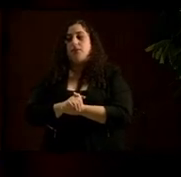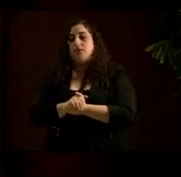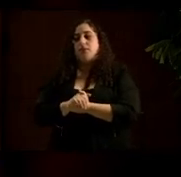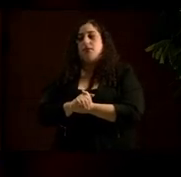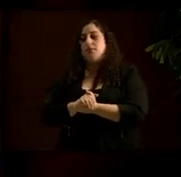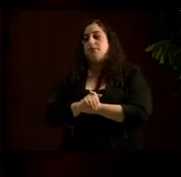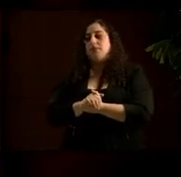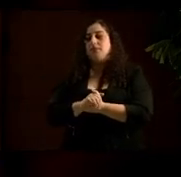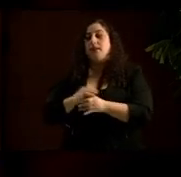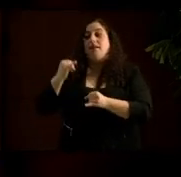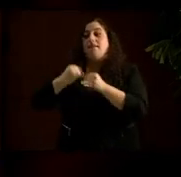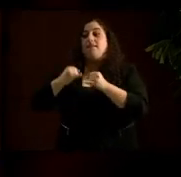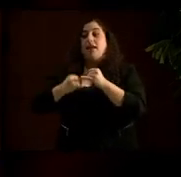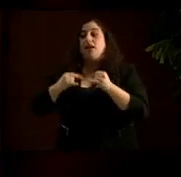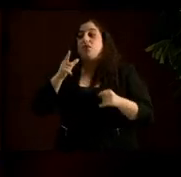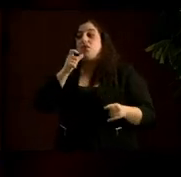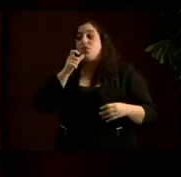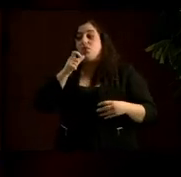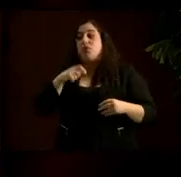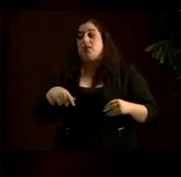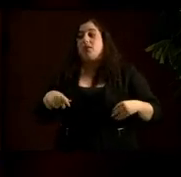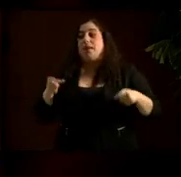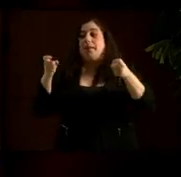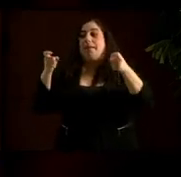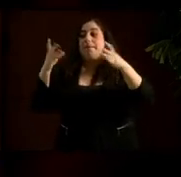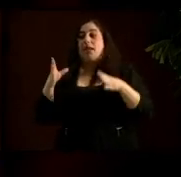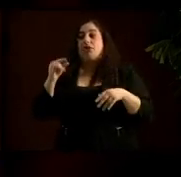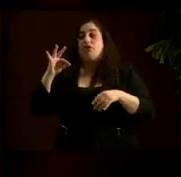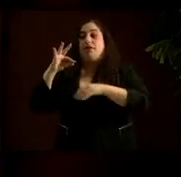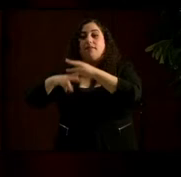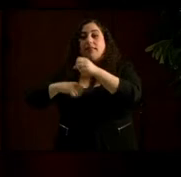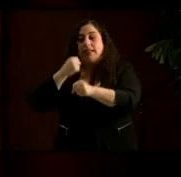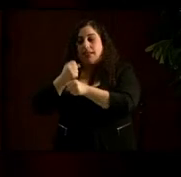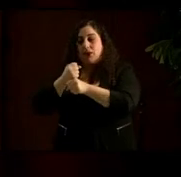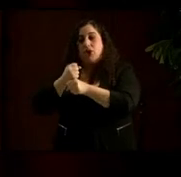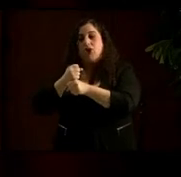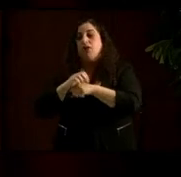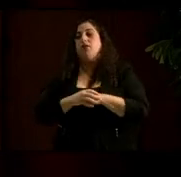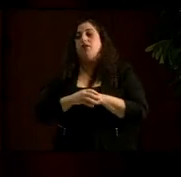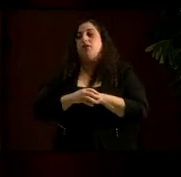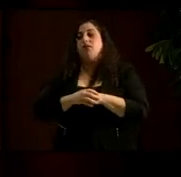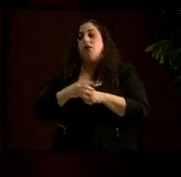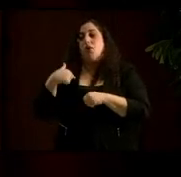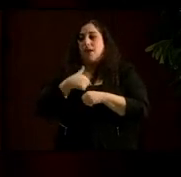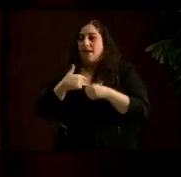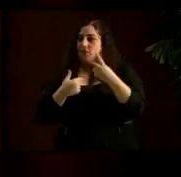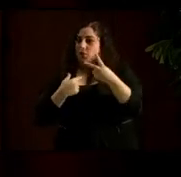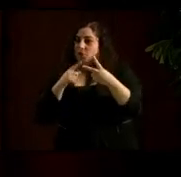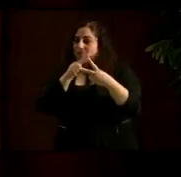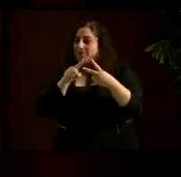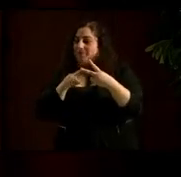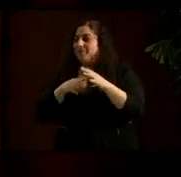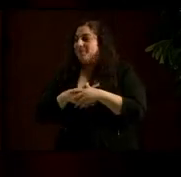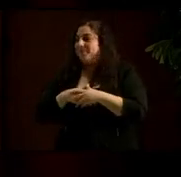And our final honorees are Manager of the Year. And we are fortunate to have two recipients this year.